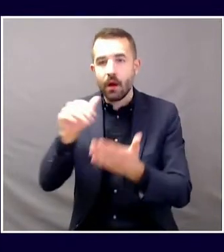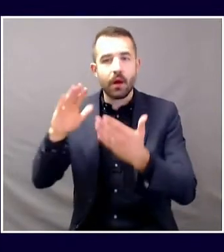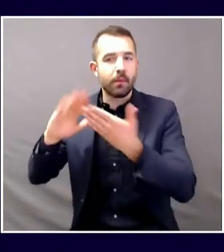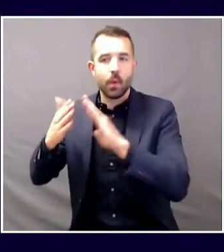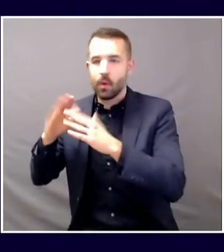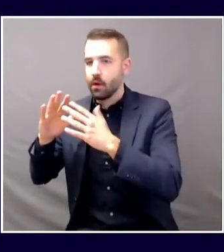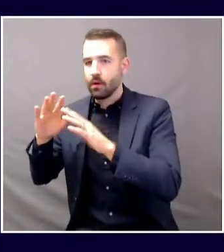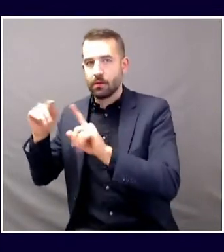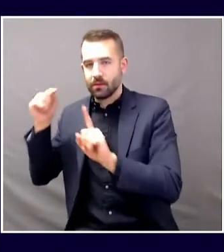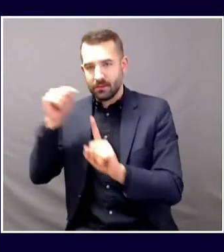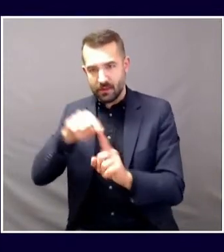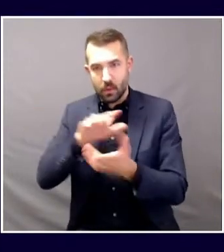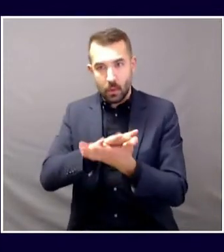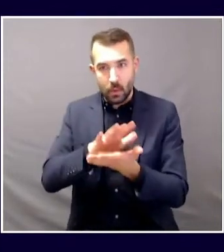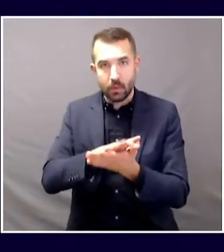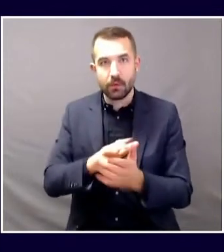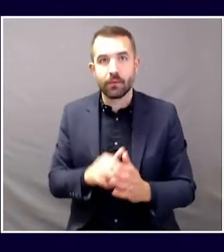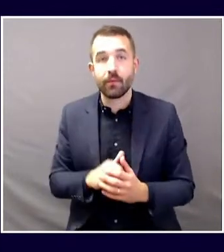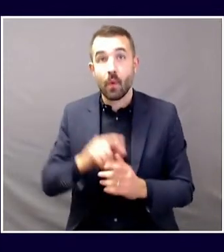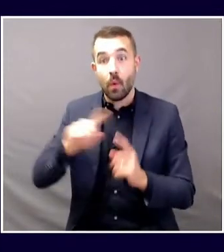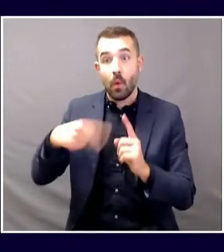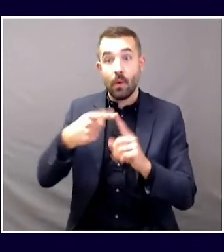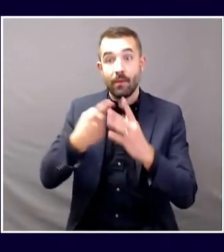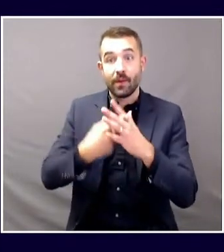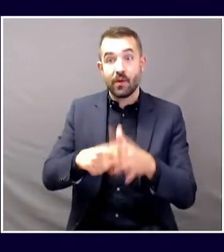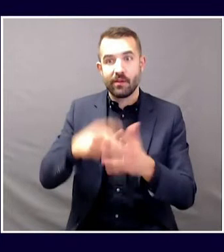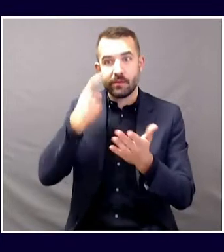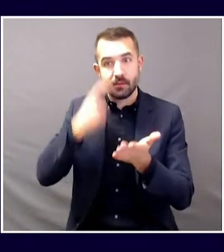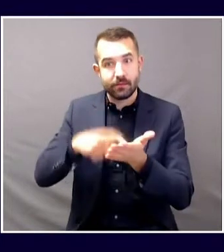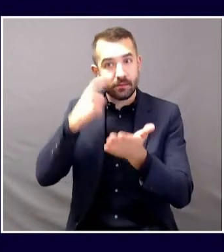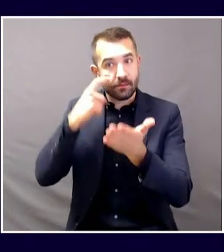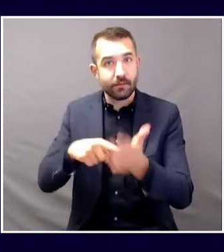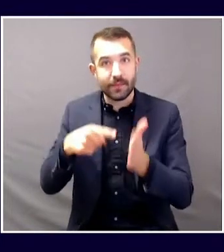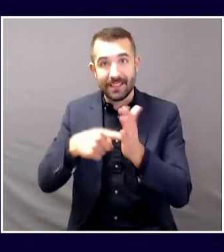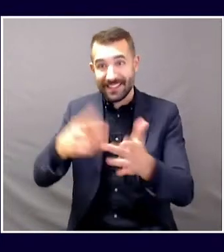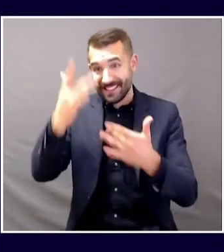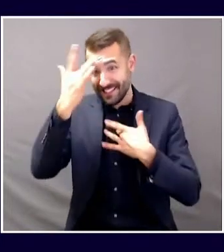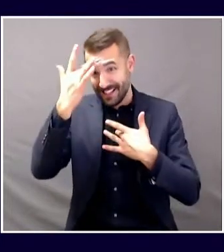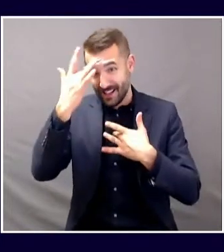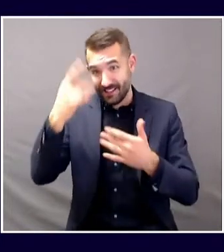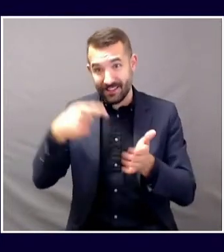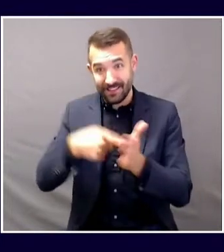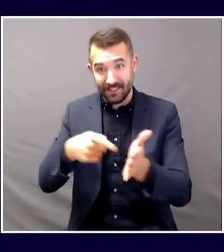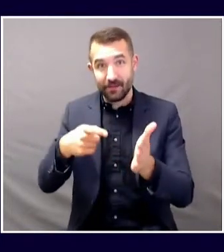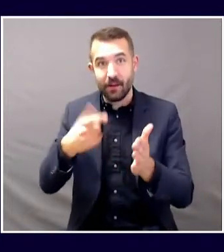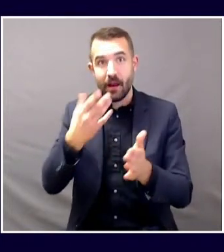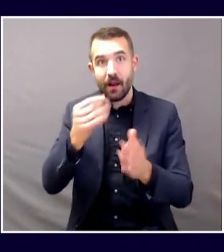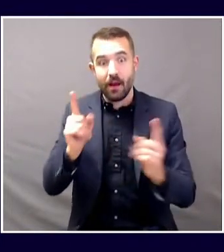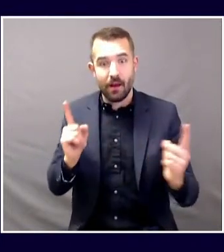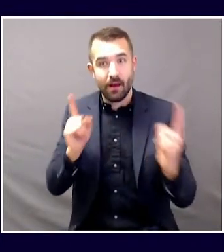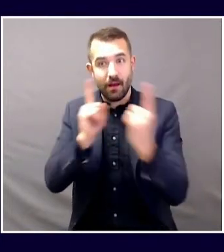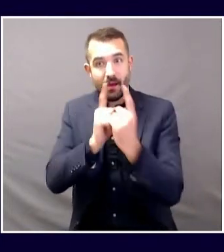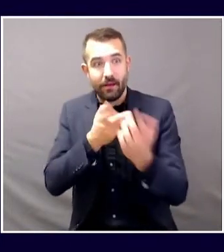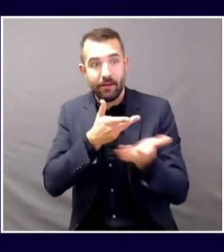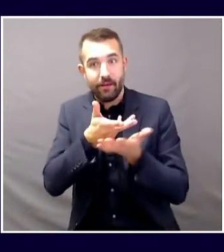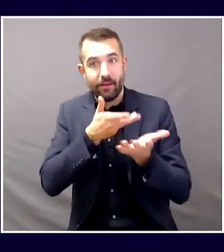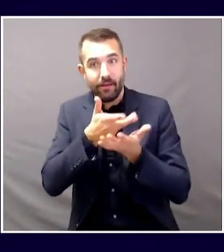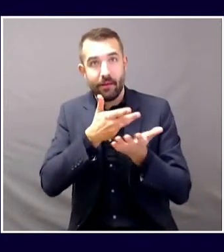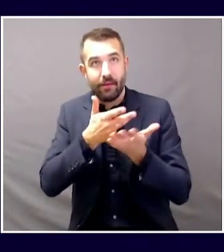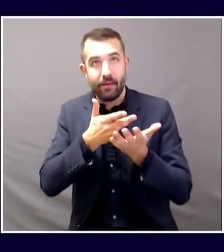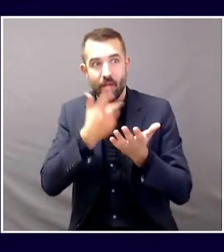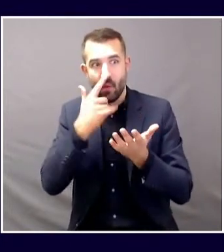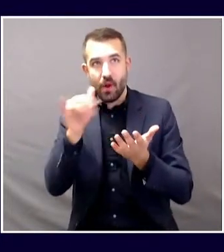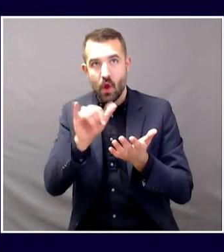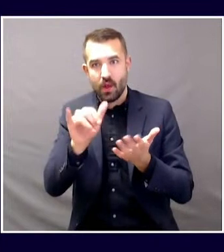symptoms and the nature of contact. So the way that we determine whether transmission has occurred in a facility